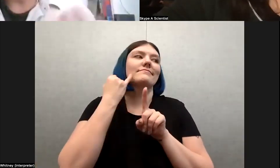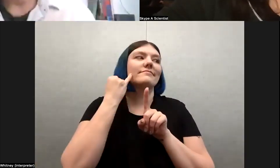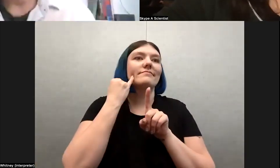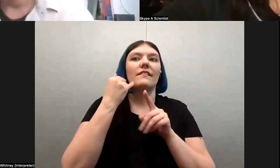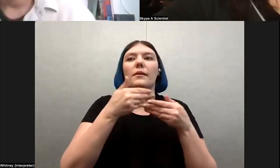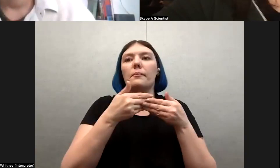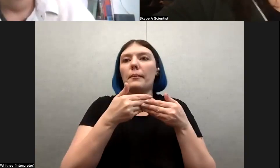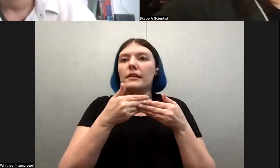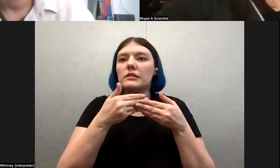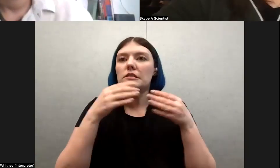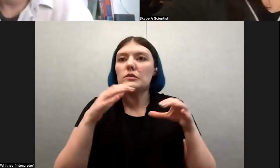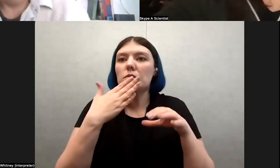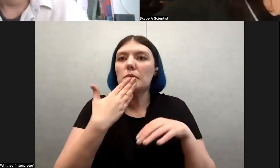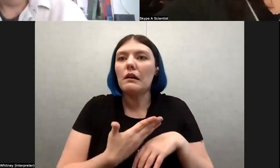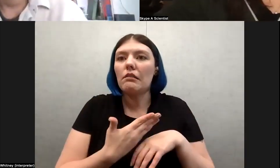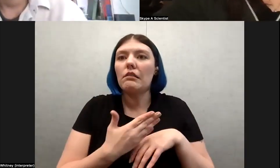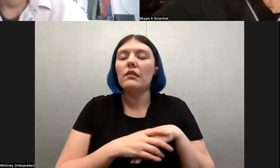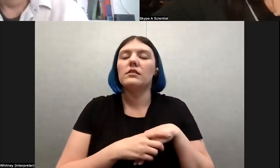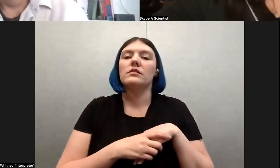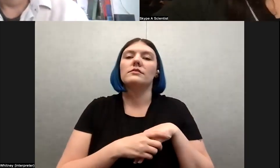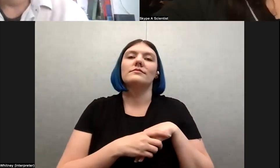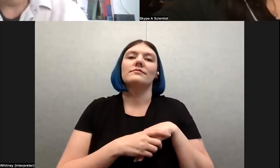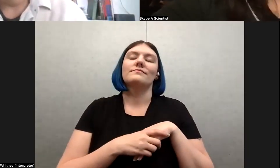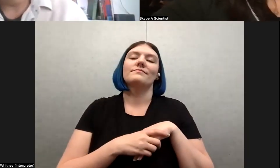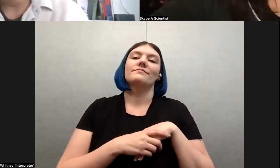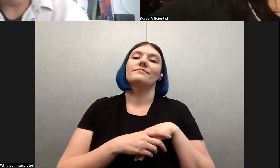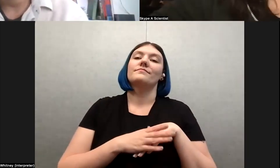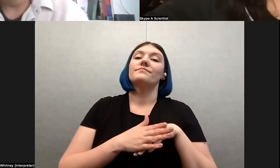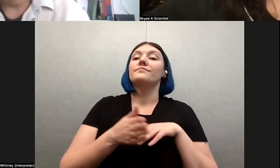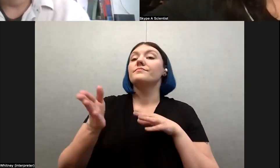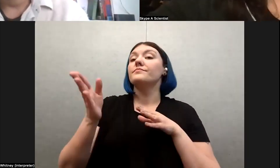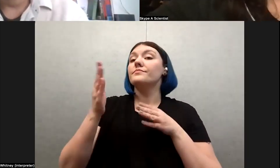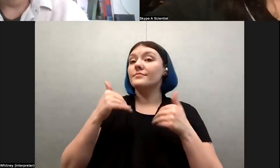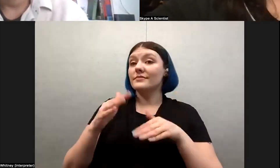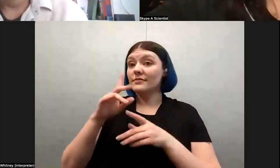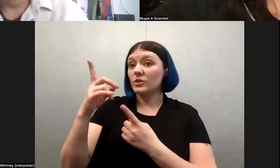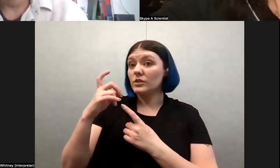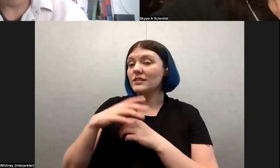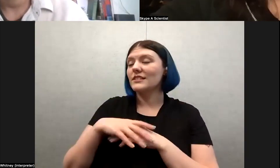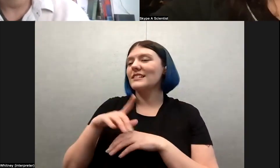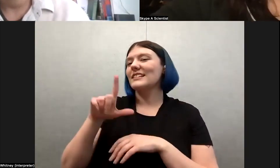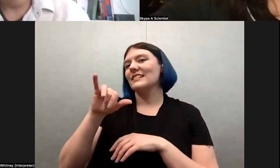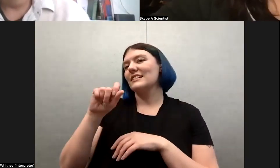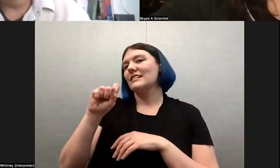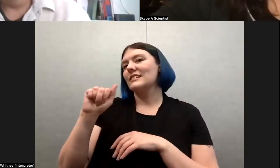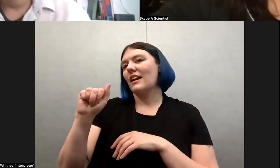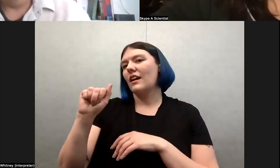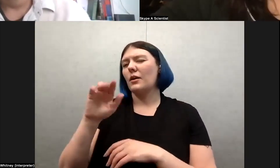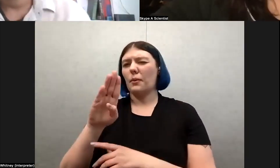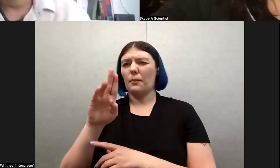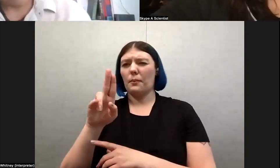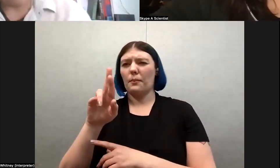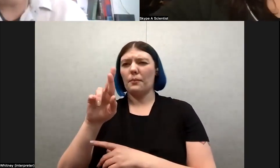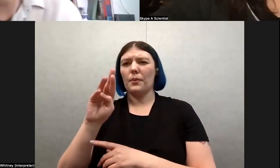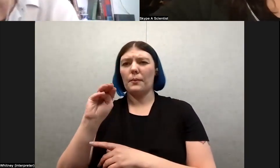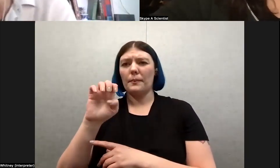do. Awesome. Thank you. All right. The next question is from Lisa. Are Burmese pythons problems in